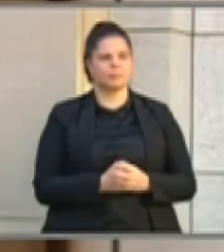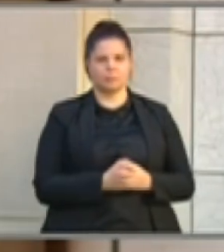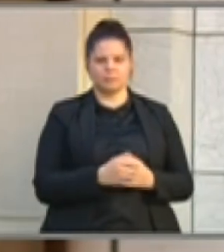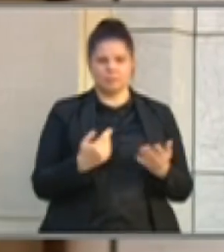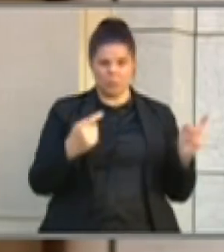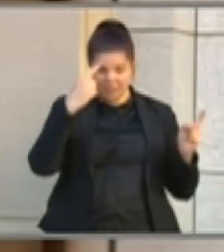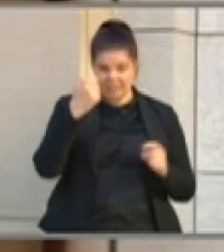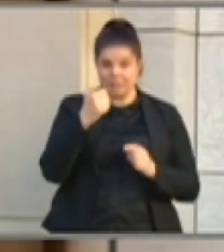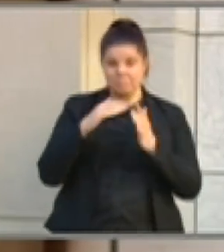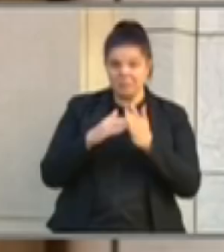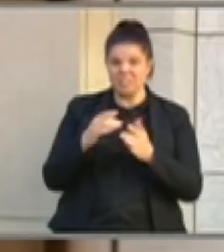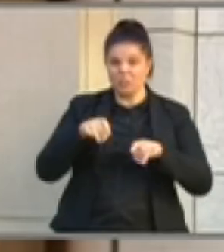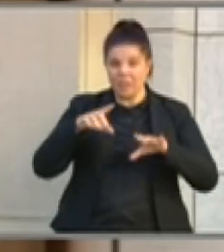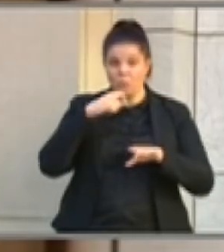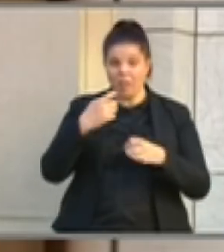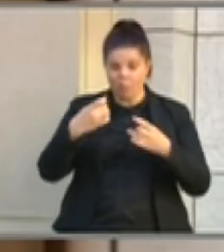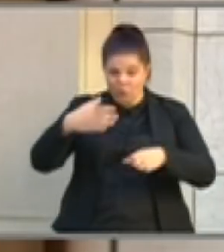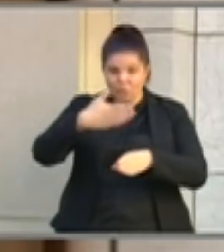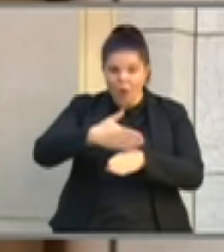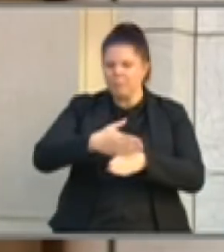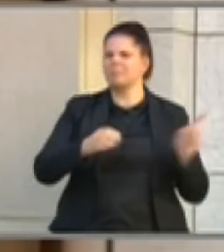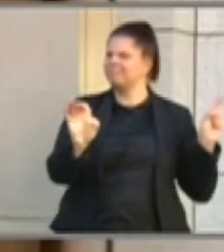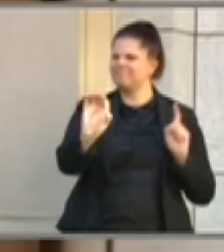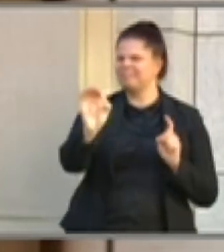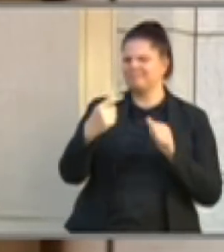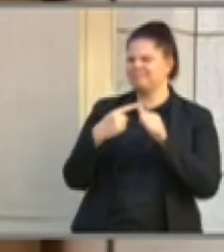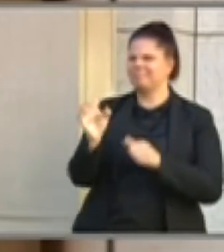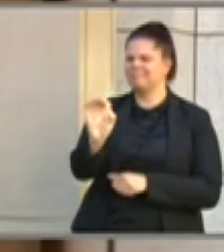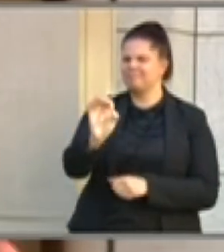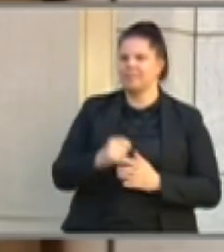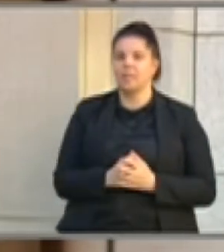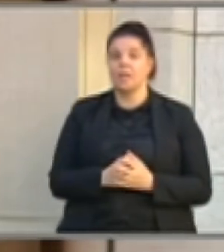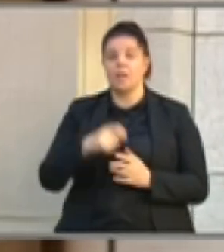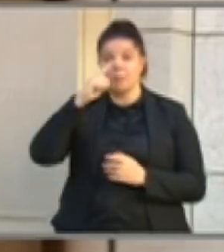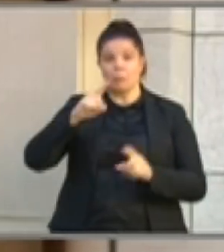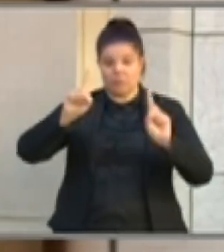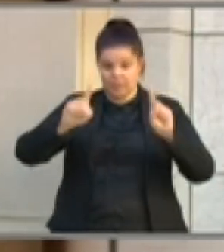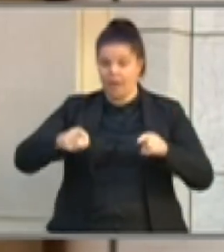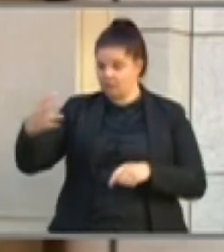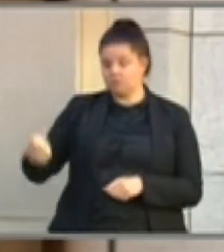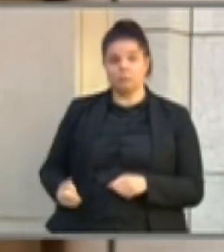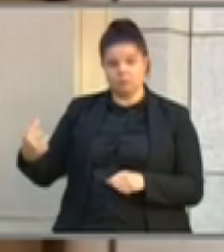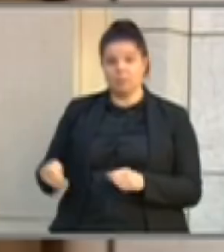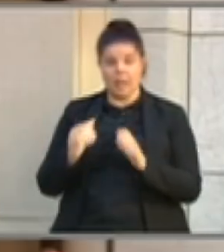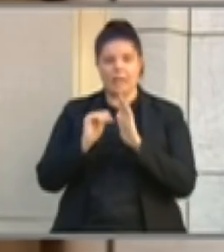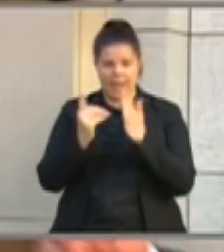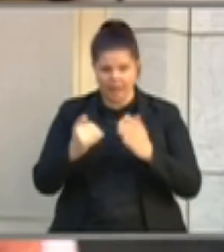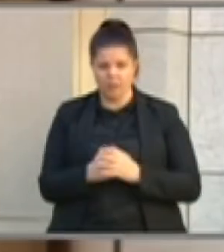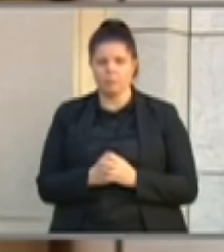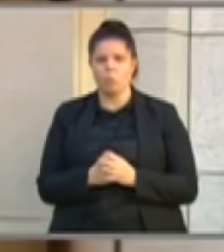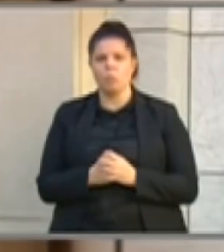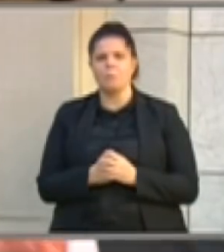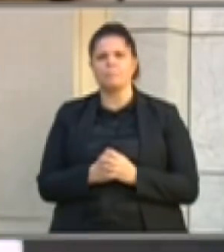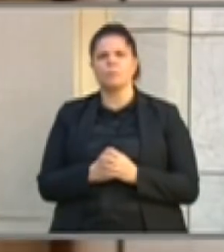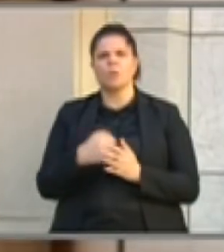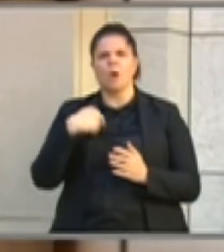this means. And first of all, people will be getting paid from now. The reimbursement in arrears happens with the